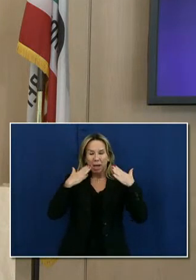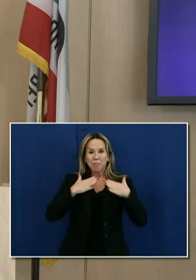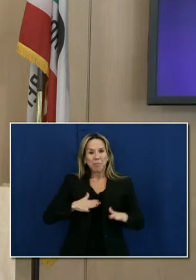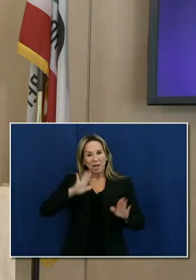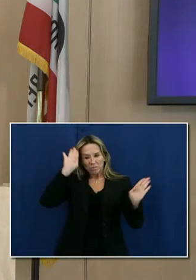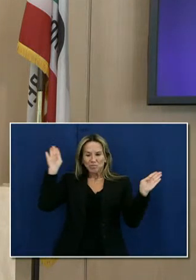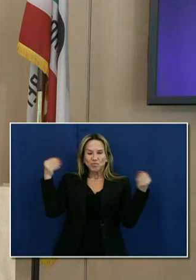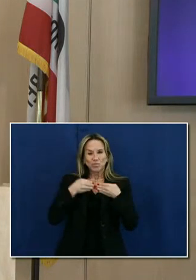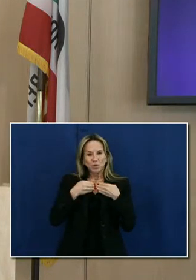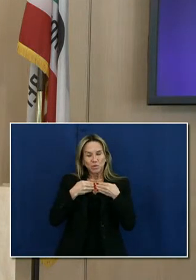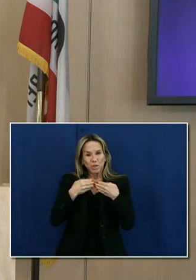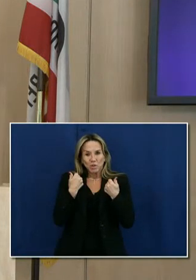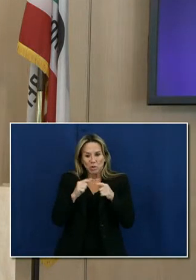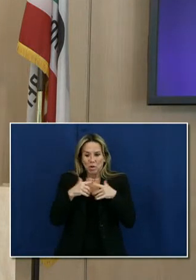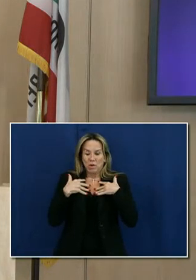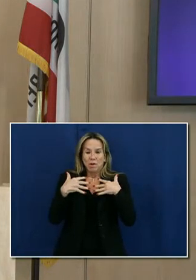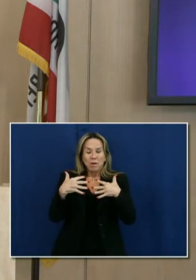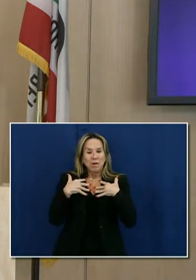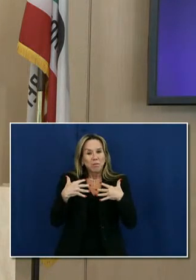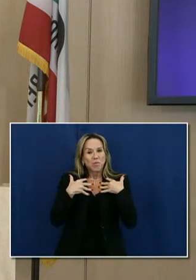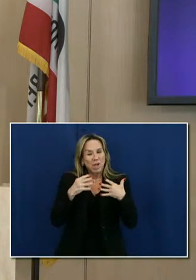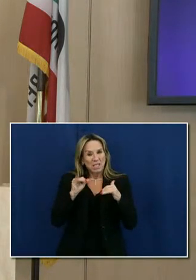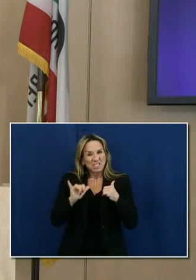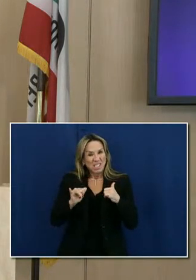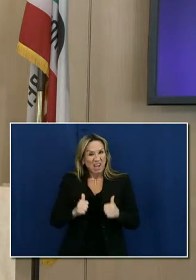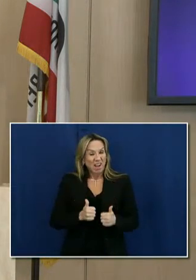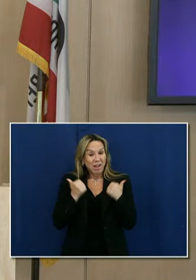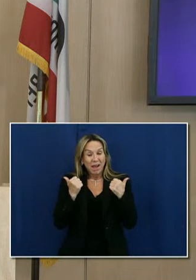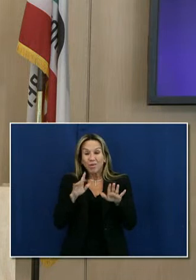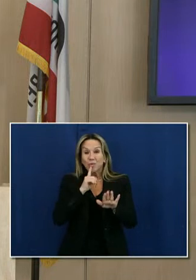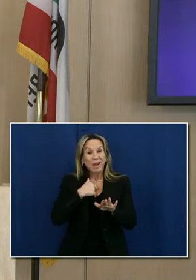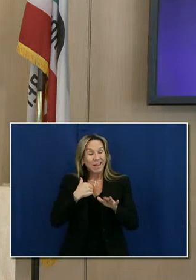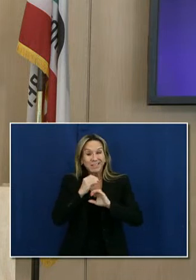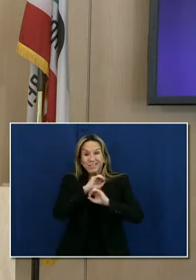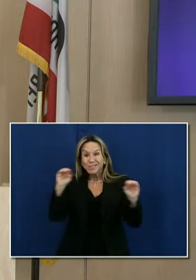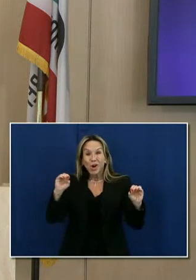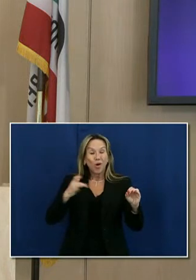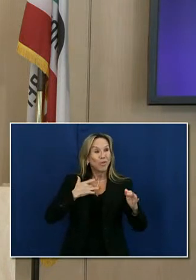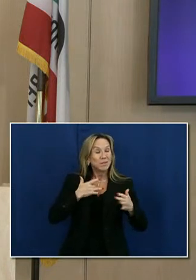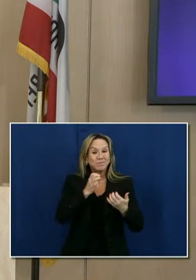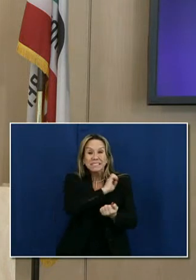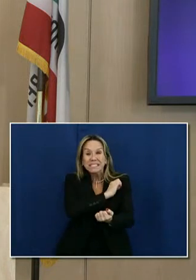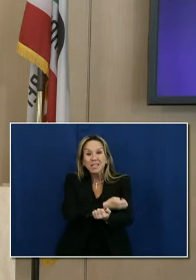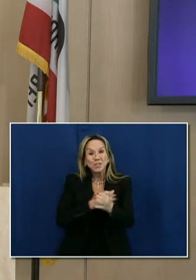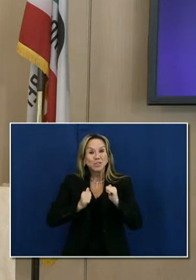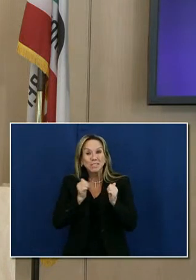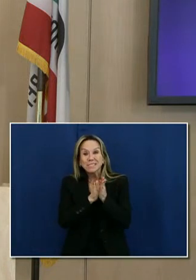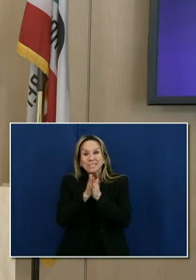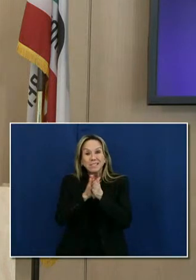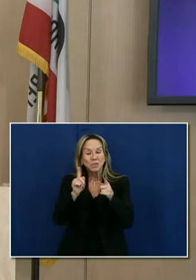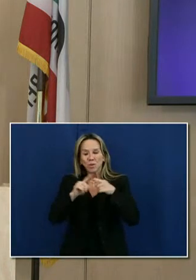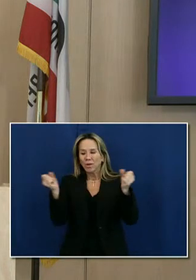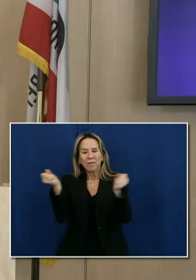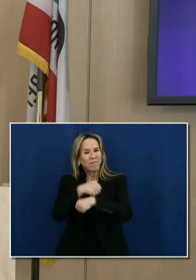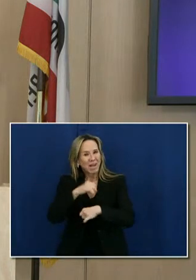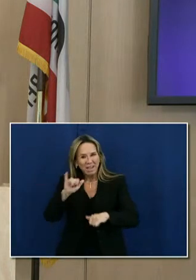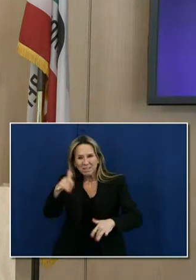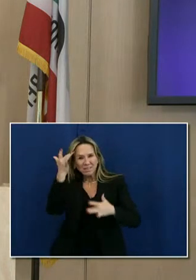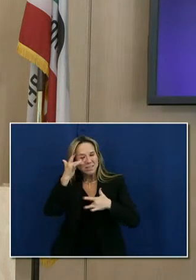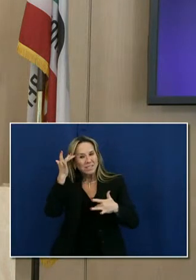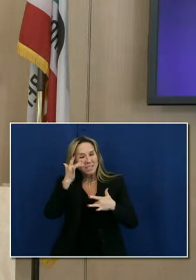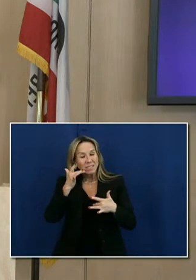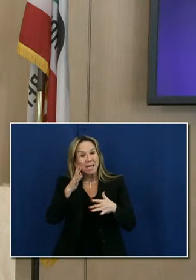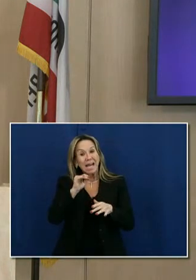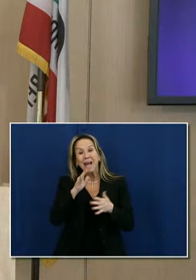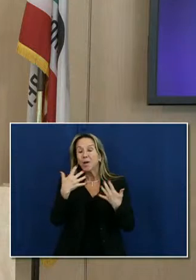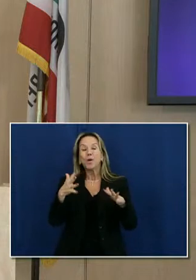to stay alive. And it had no energy left to fight the virus that was attacking my body. And what those professionals did,